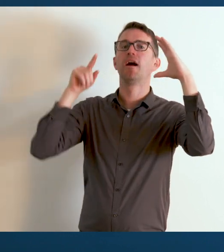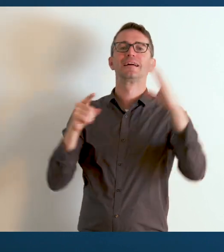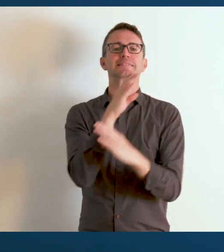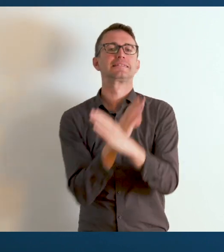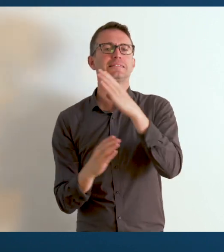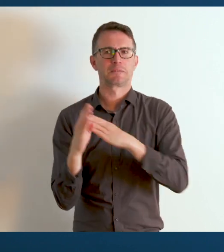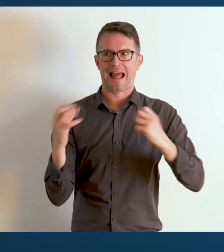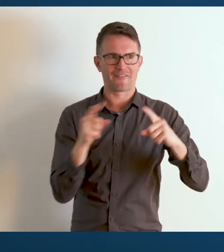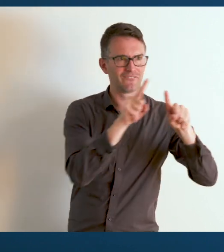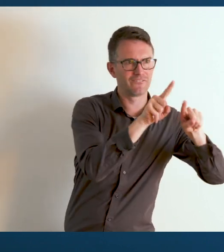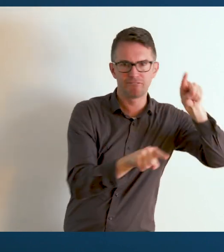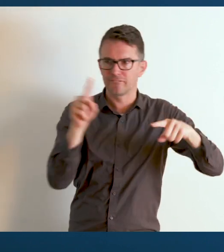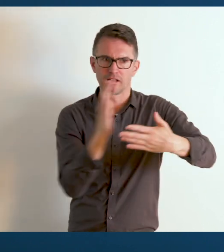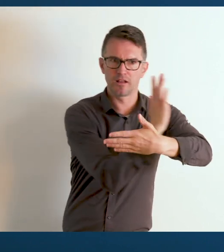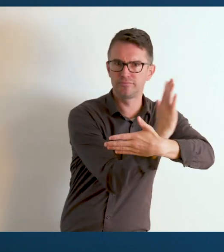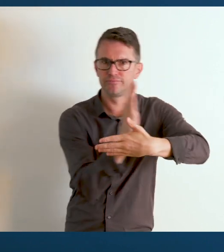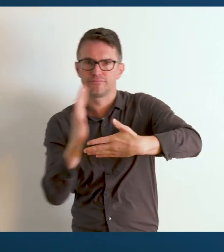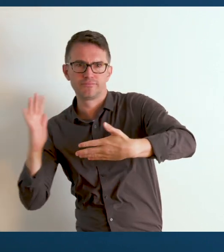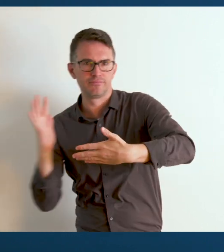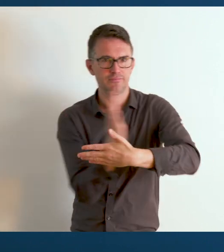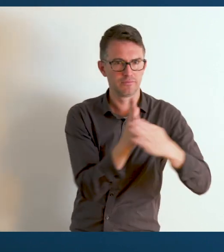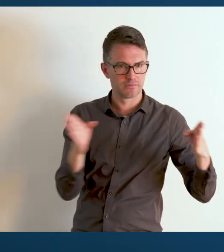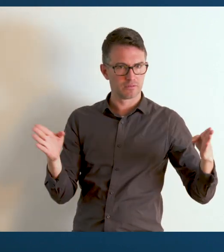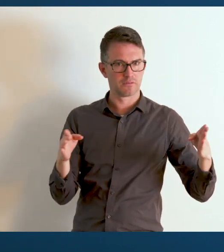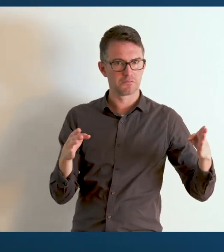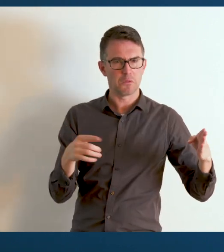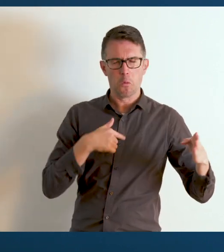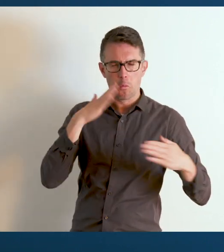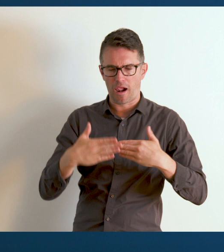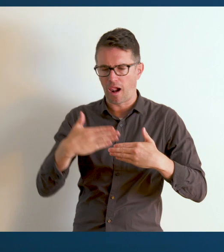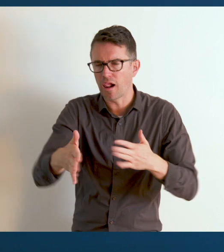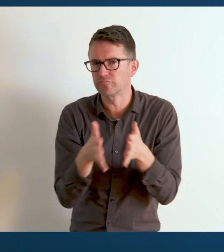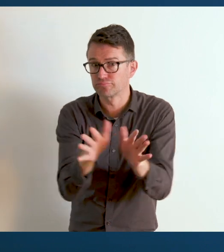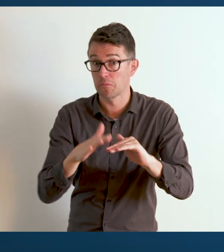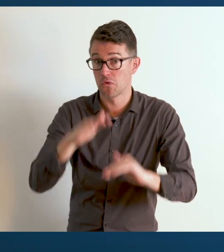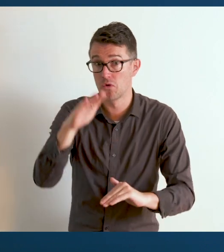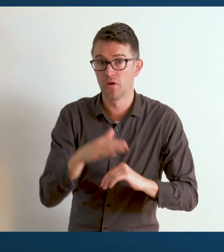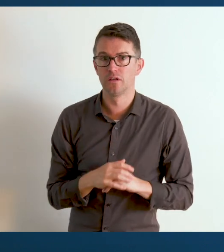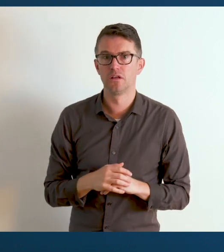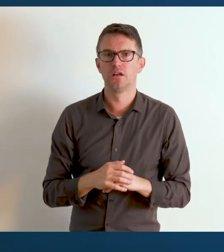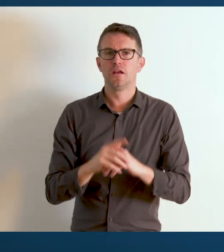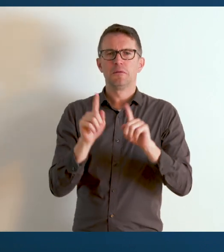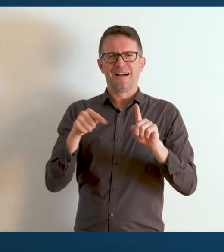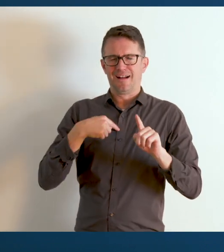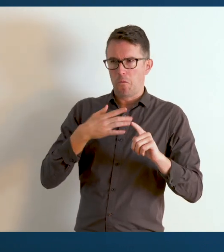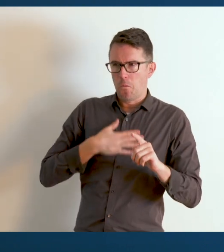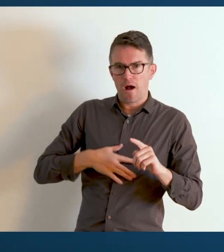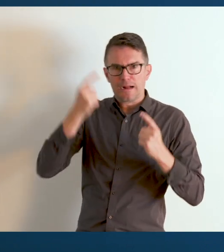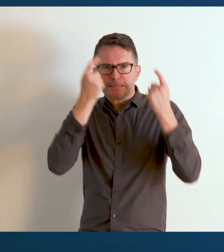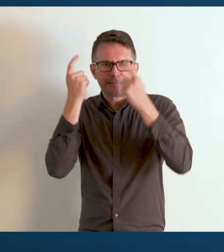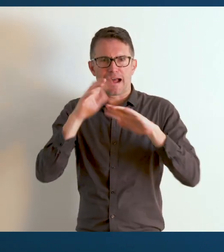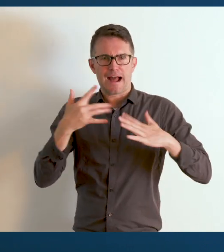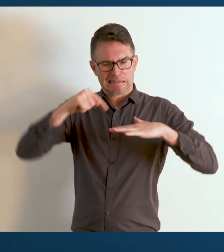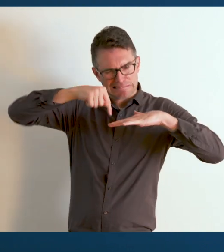the disability continuum, if you will, and we'll talk more about that in future videos. But it gives you